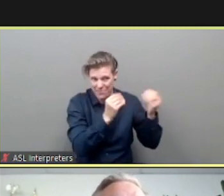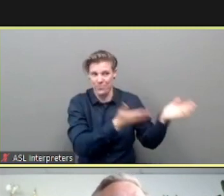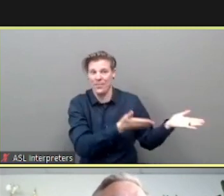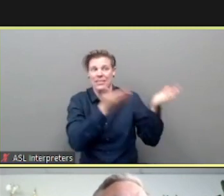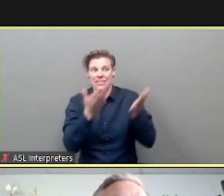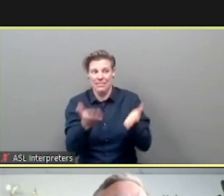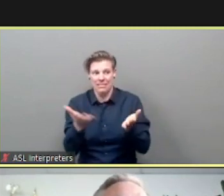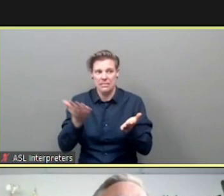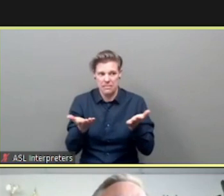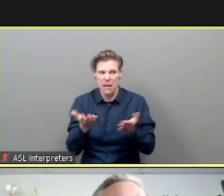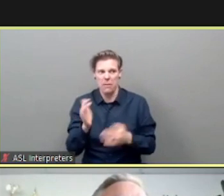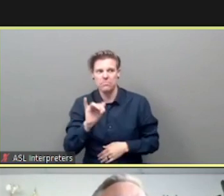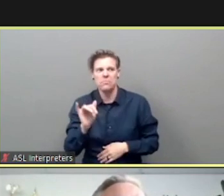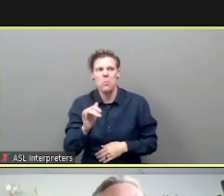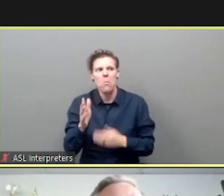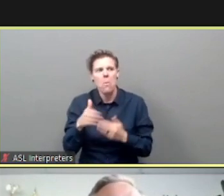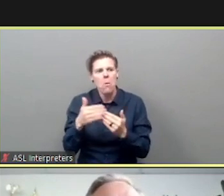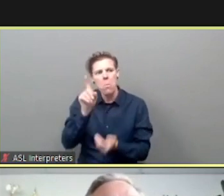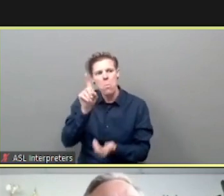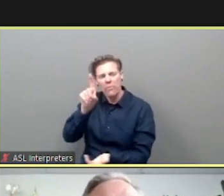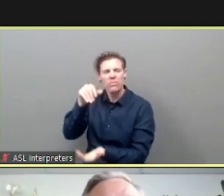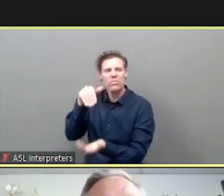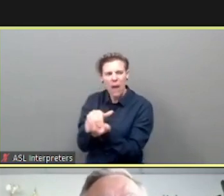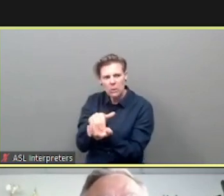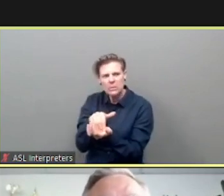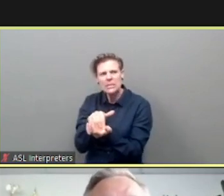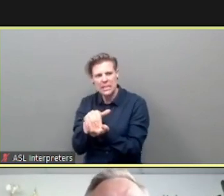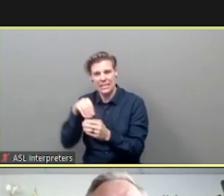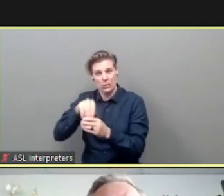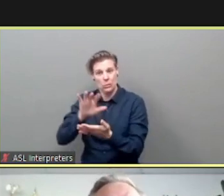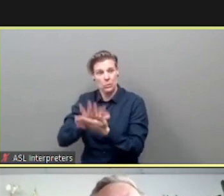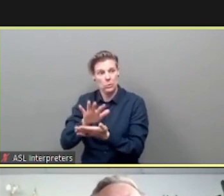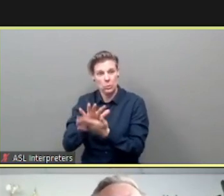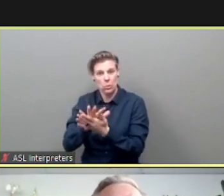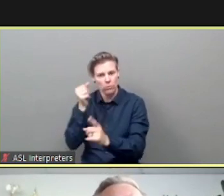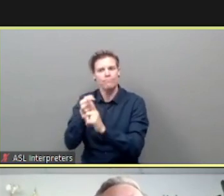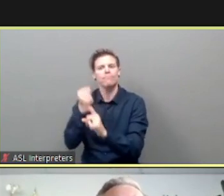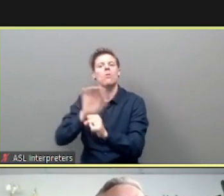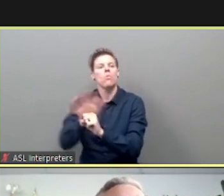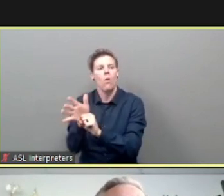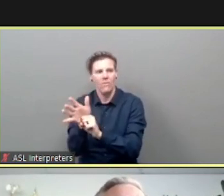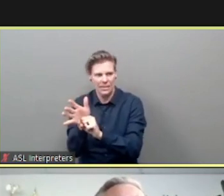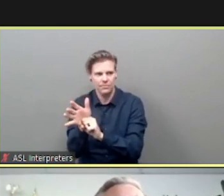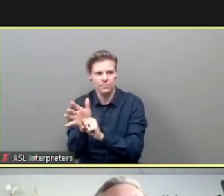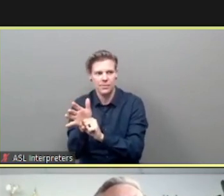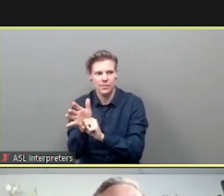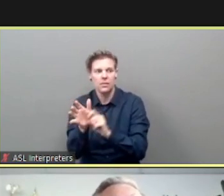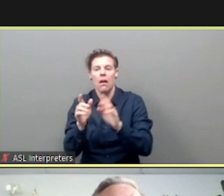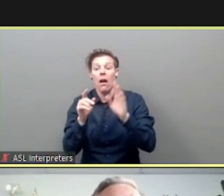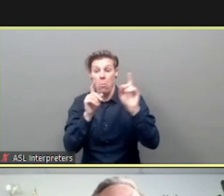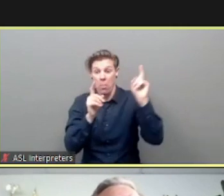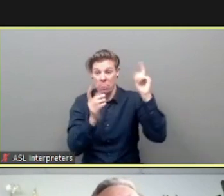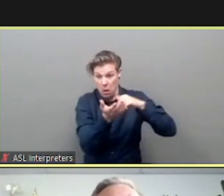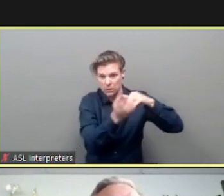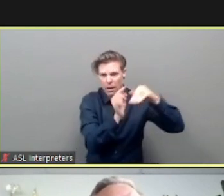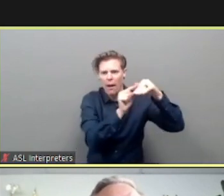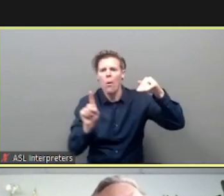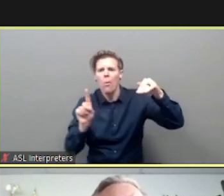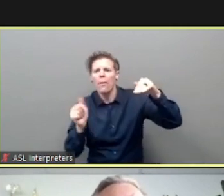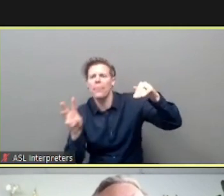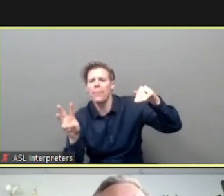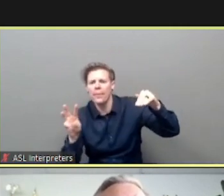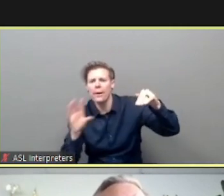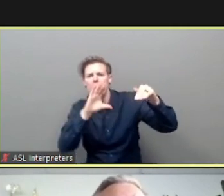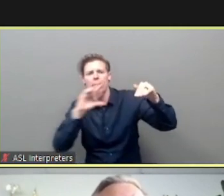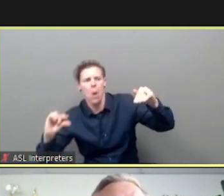in schools last week, but it's only about 1/6 of cases in schools that are actually pediatric